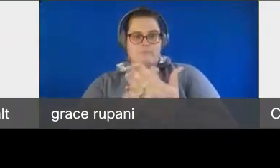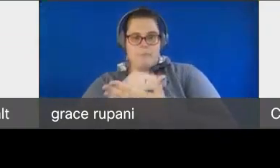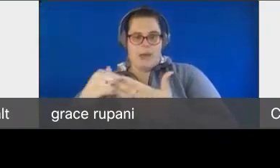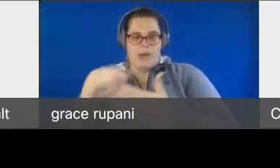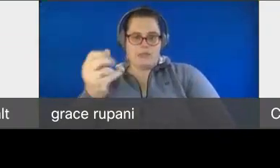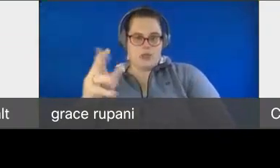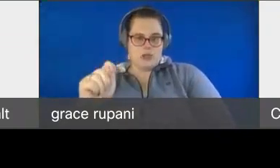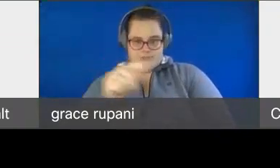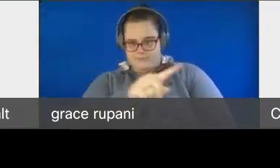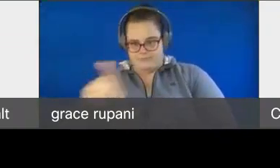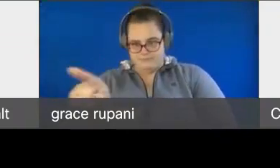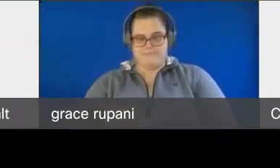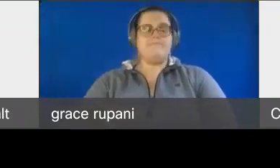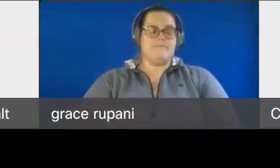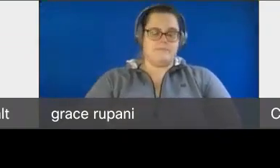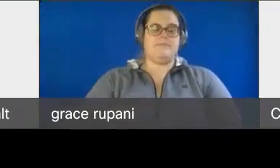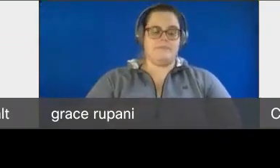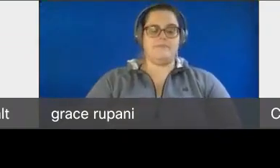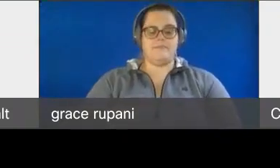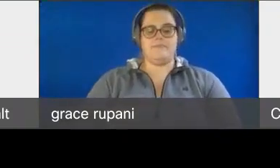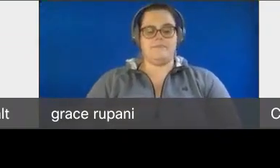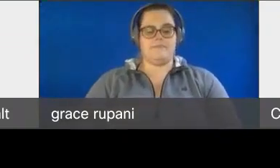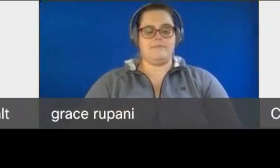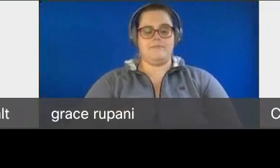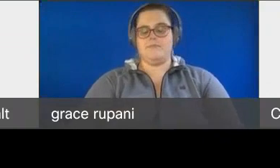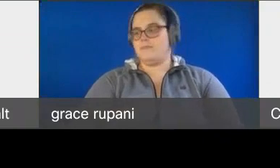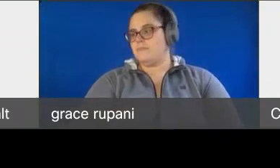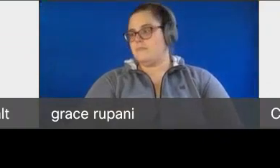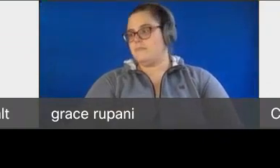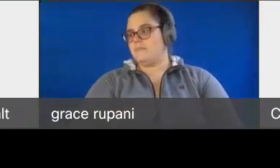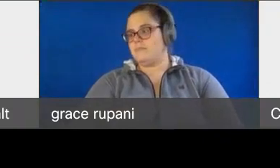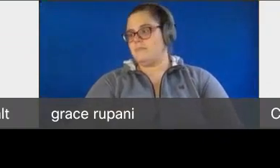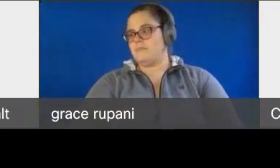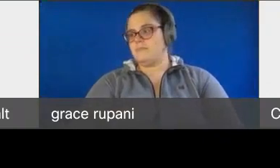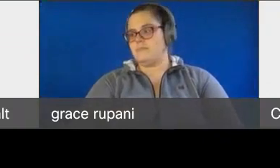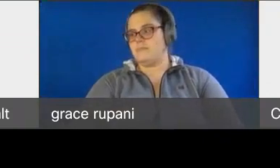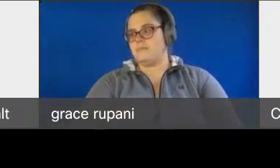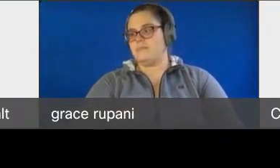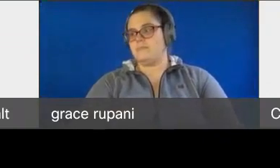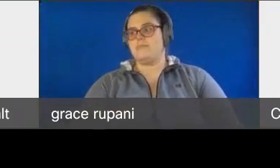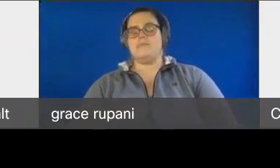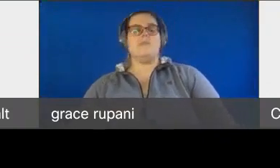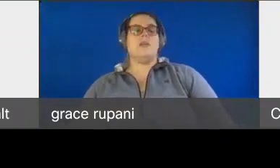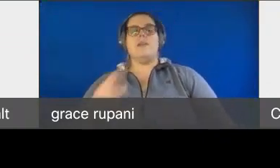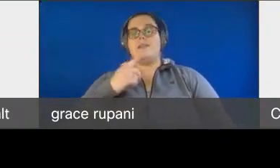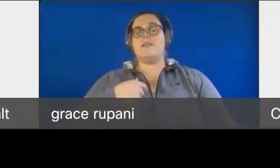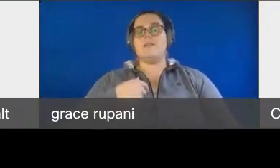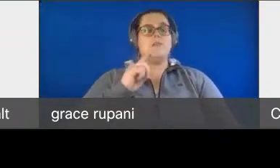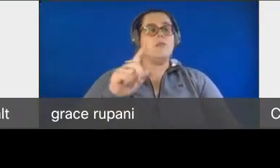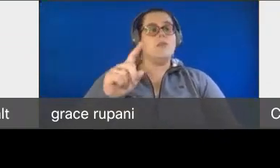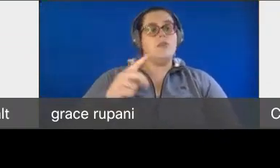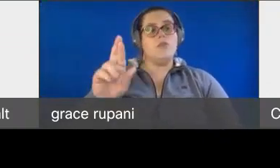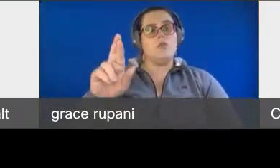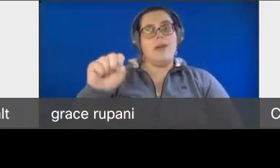Mostly on the congregate settings, intermediate ICFs have had 114 infections. Our residential habilitation has